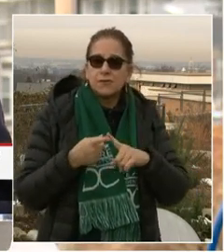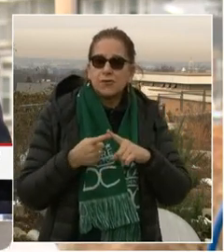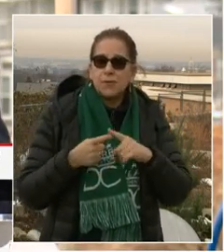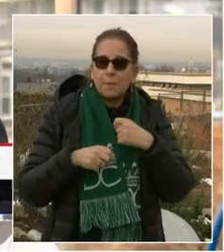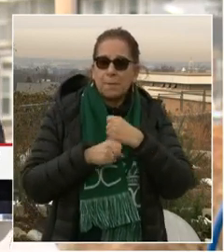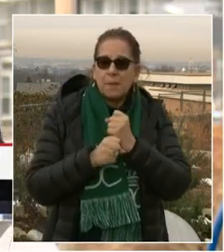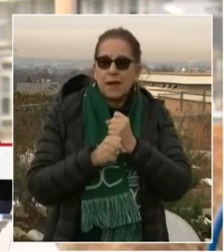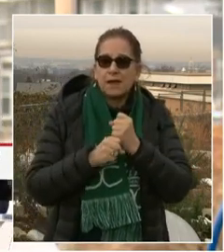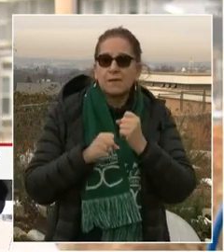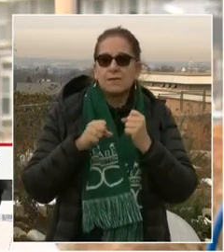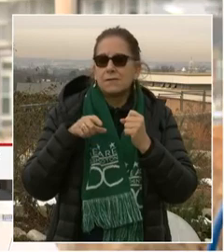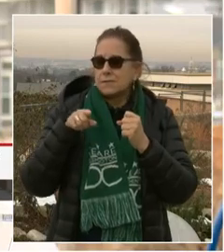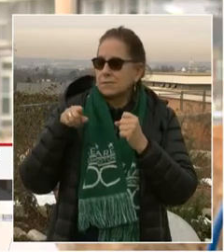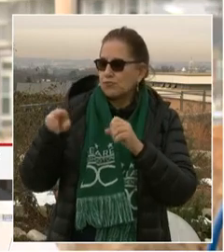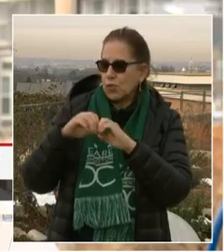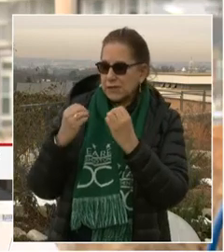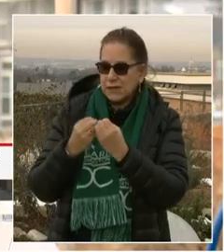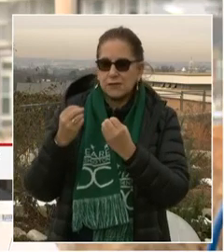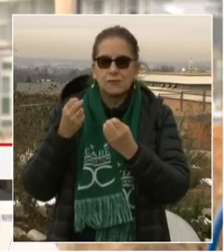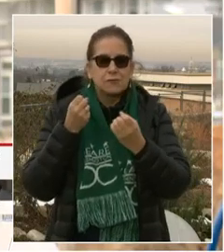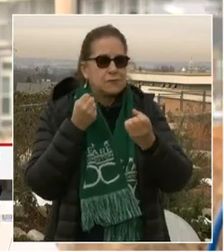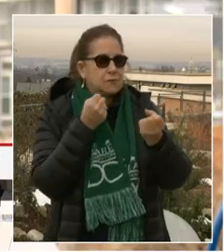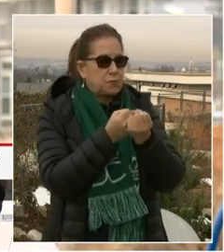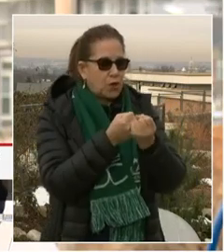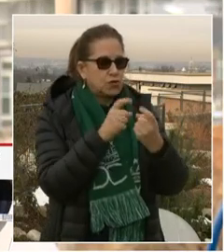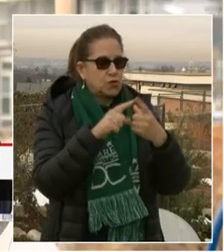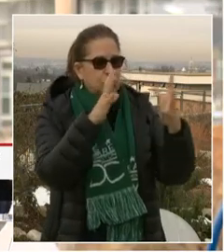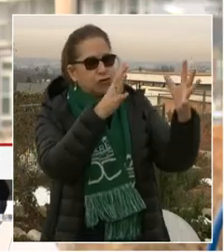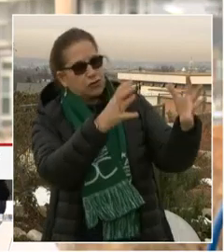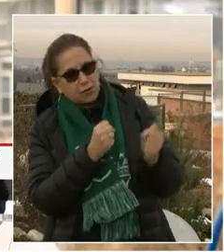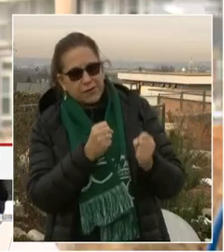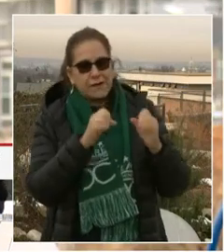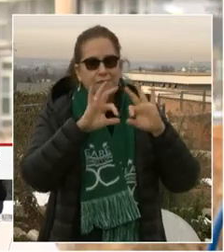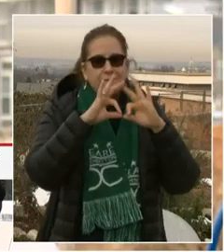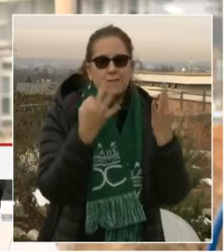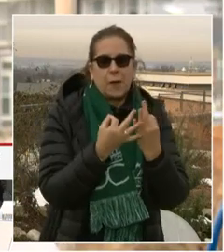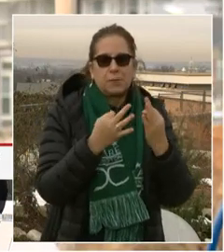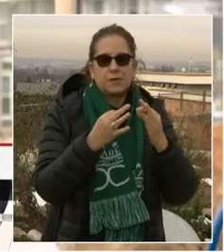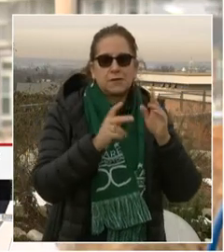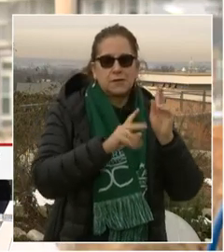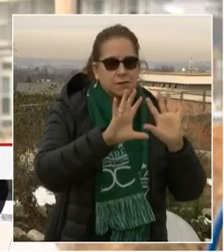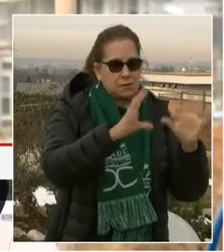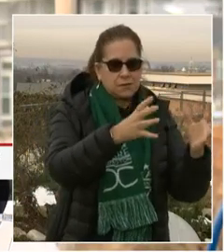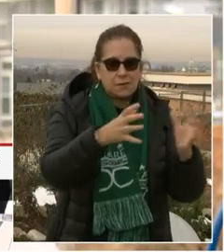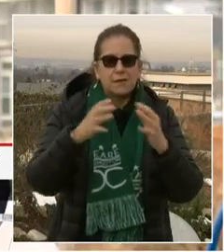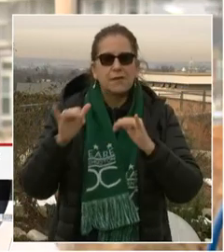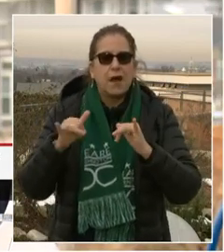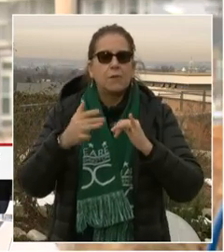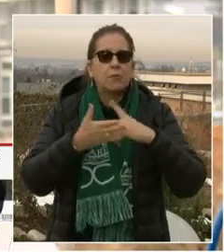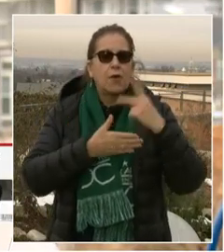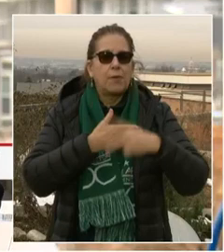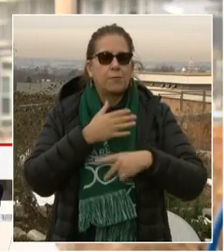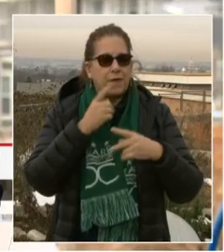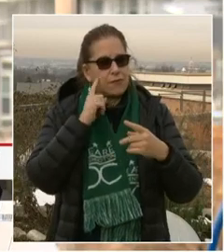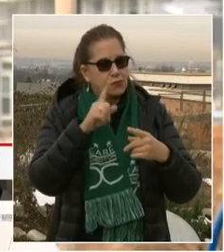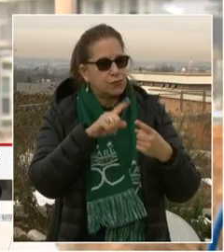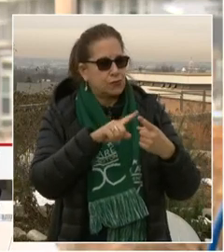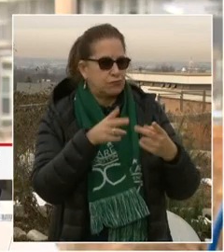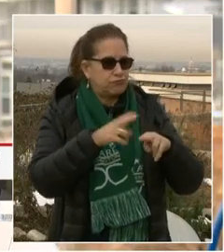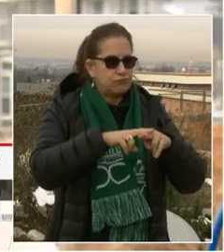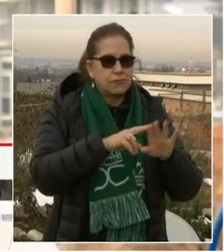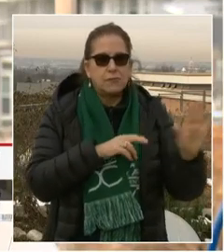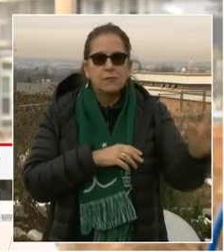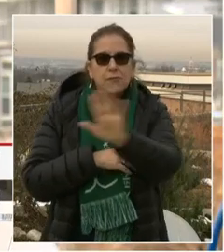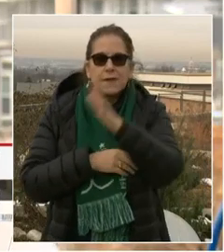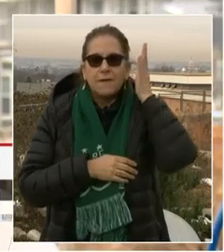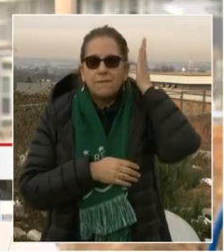Strong Futures. It's a new program. It is building on and learning from what Martha's